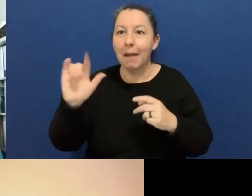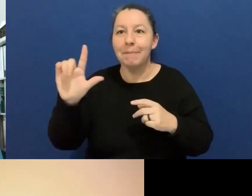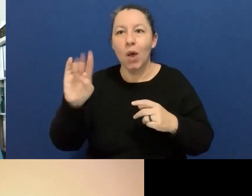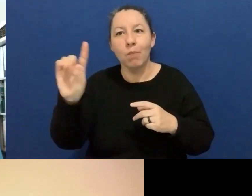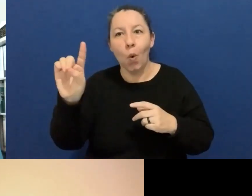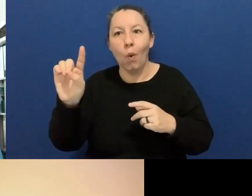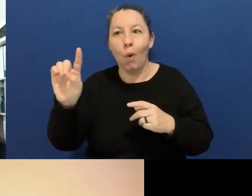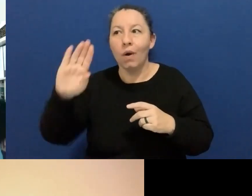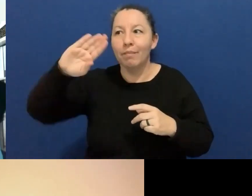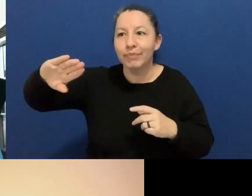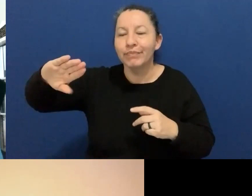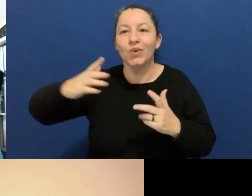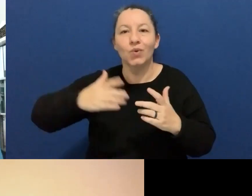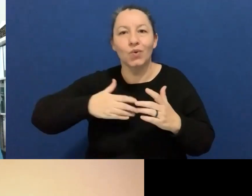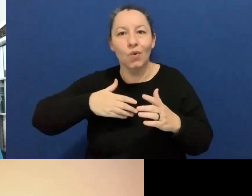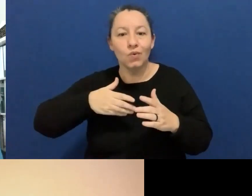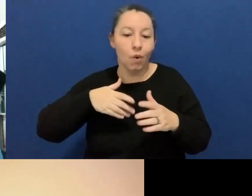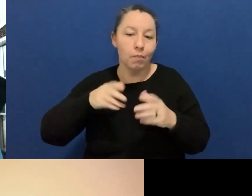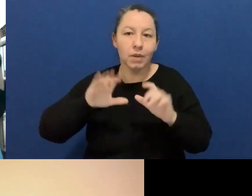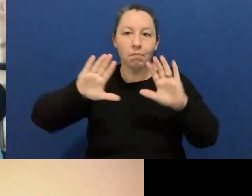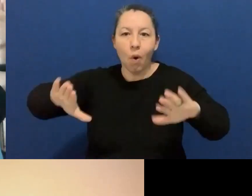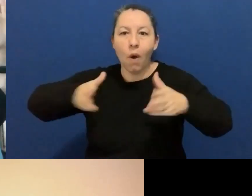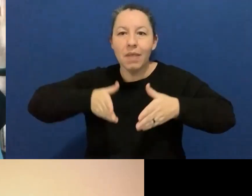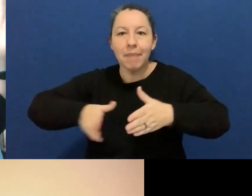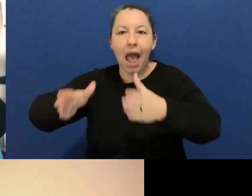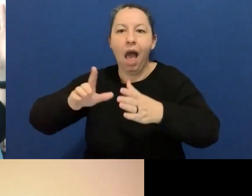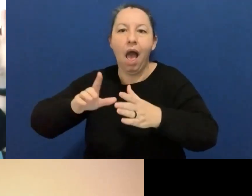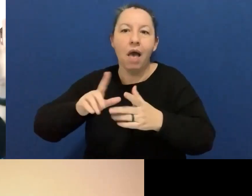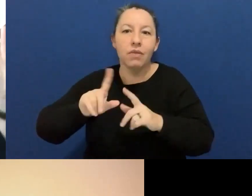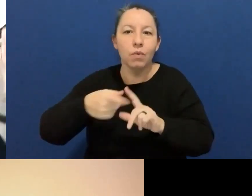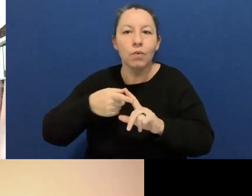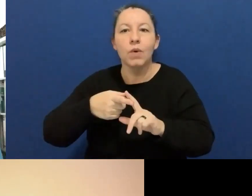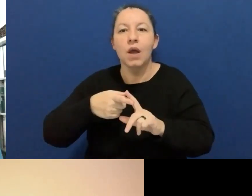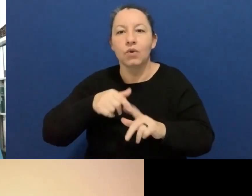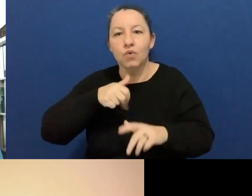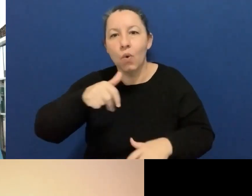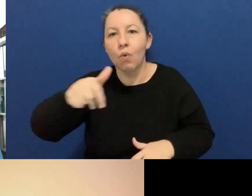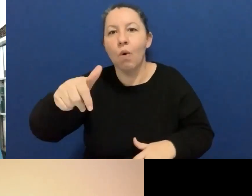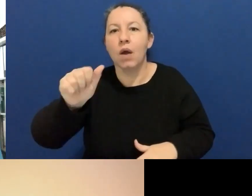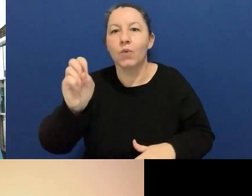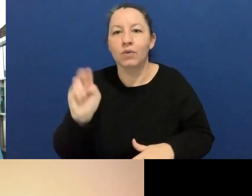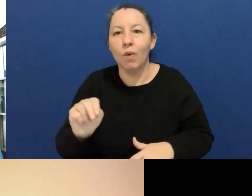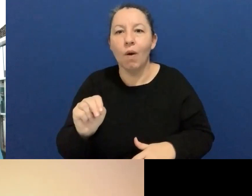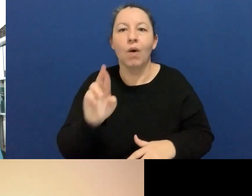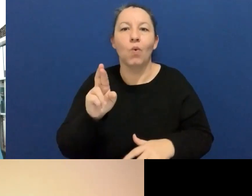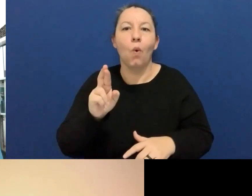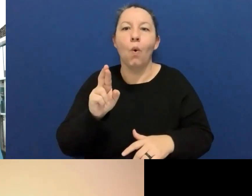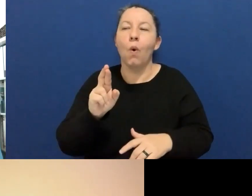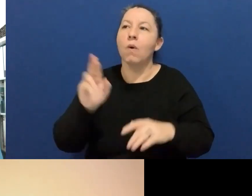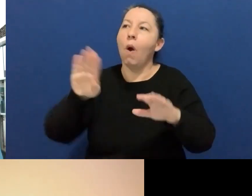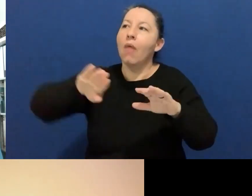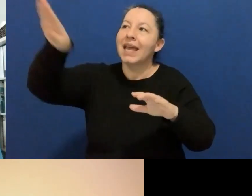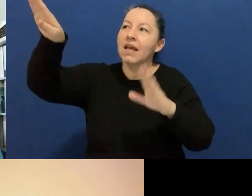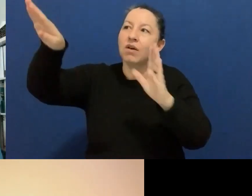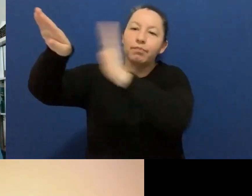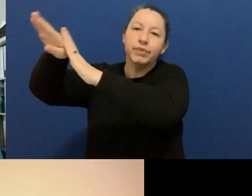you walk to the road to that swan, or you put them out on the side of the hill that people can see as they go by. They were meant to be seen. But these other